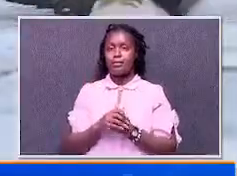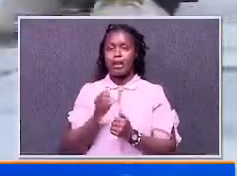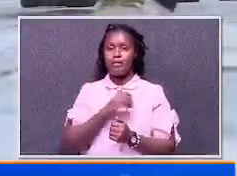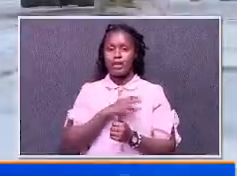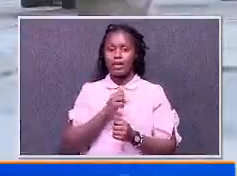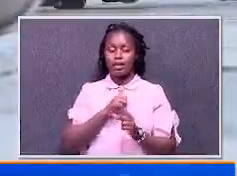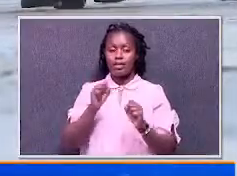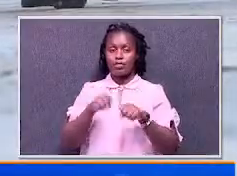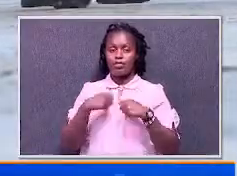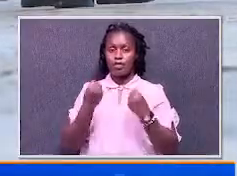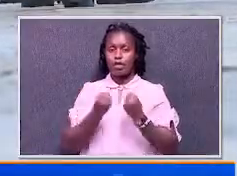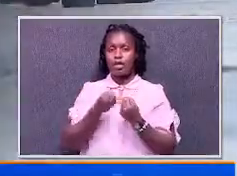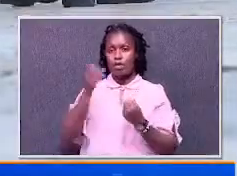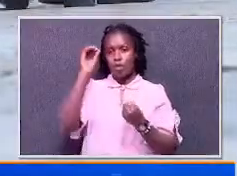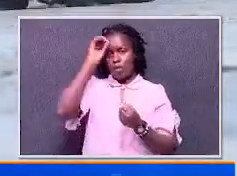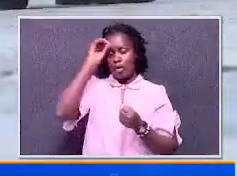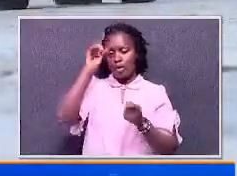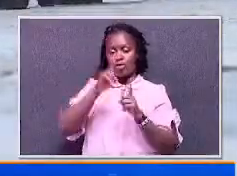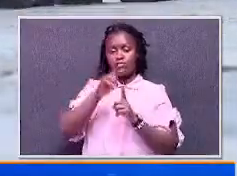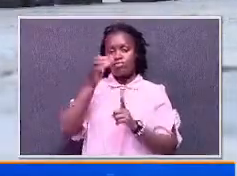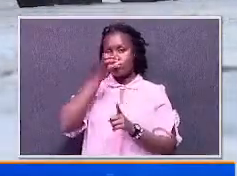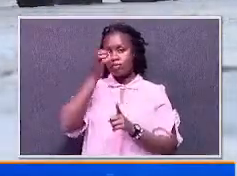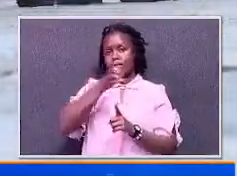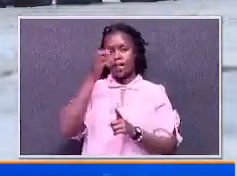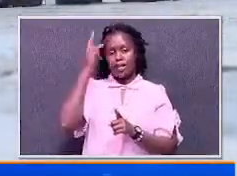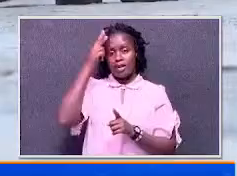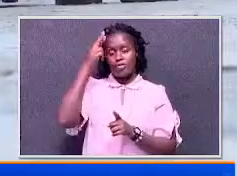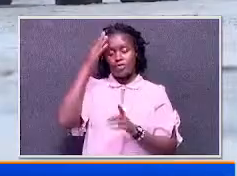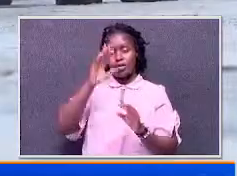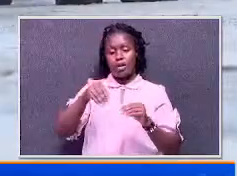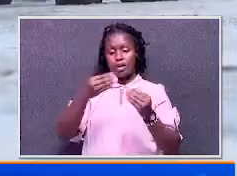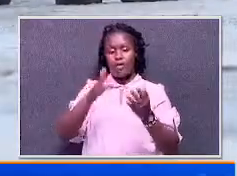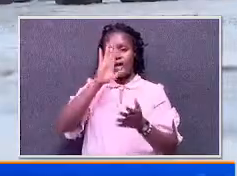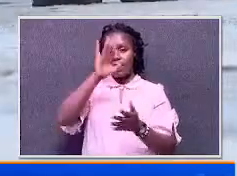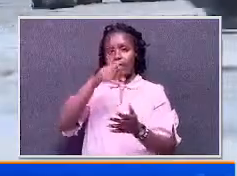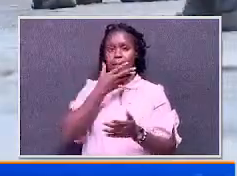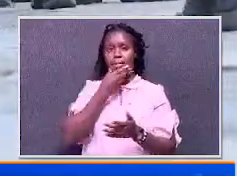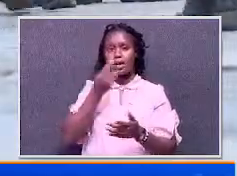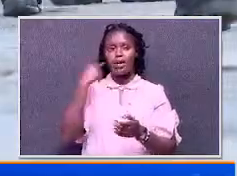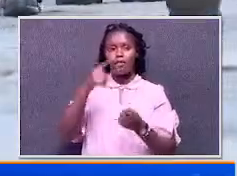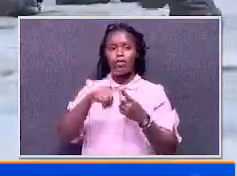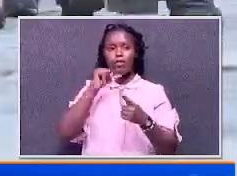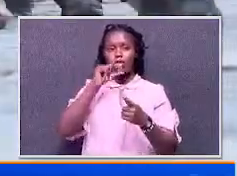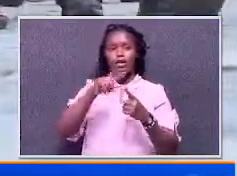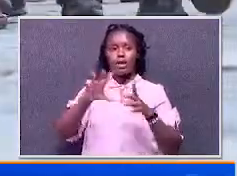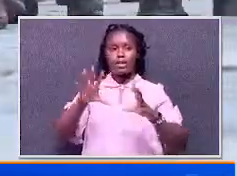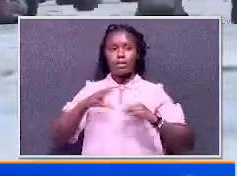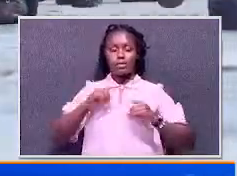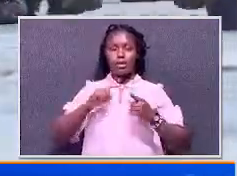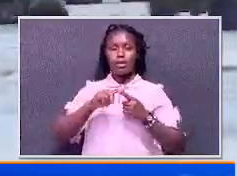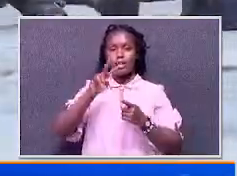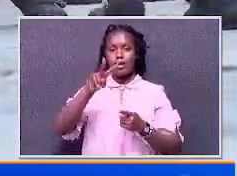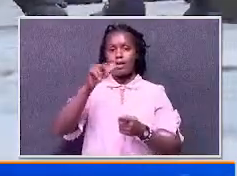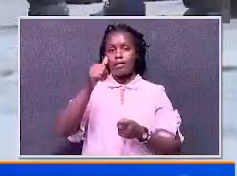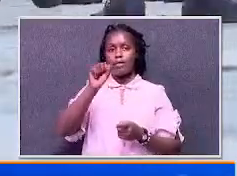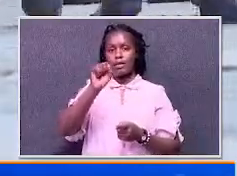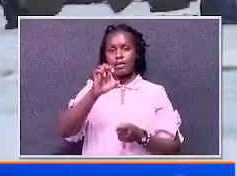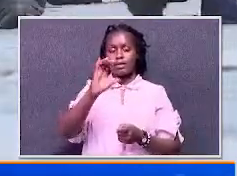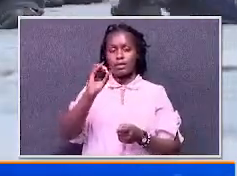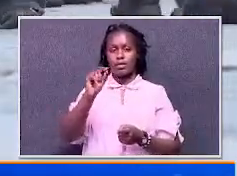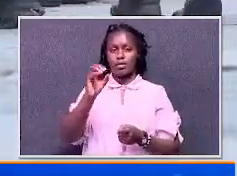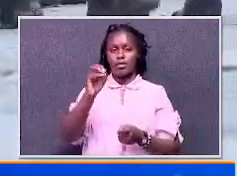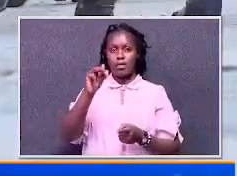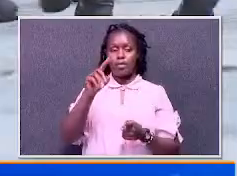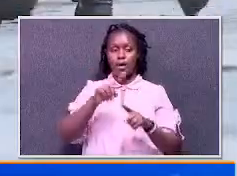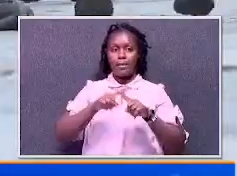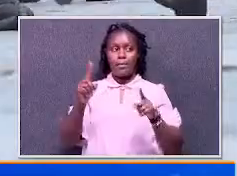society's opinions and ignorance are the main reasons given by men for not embracing vasectomy, although in recent times,